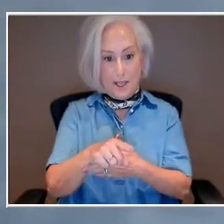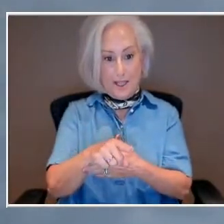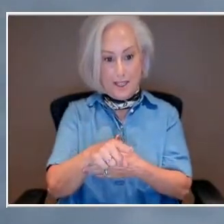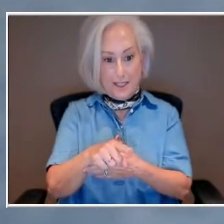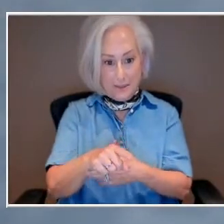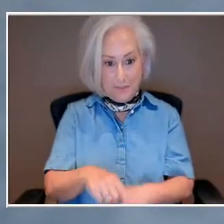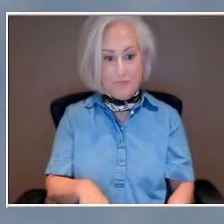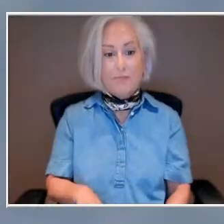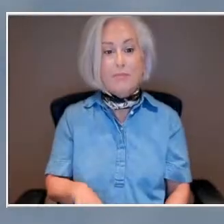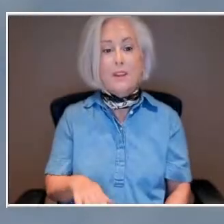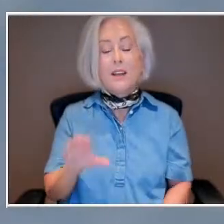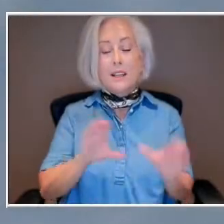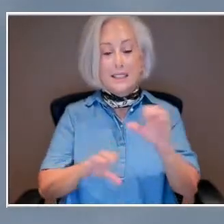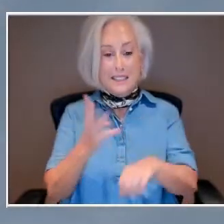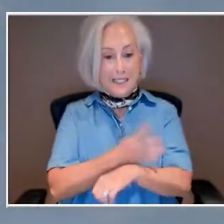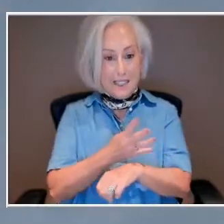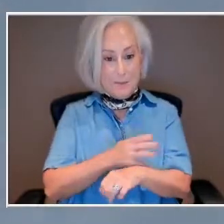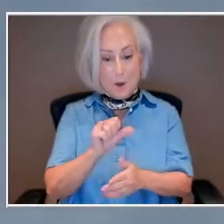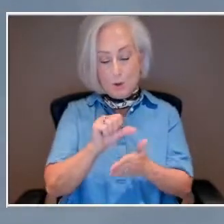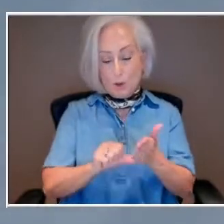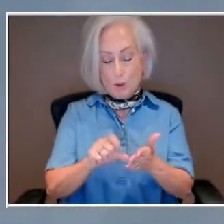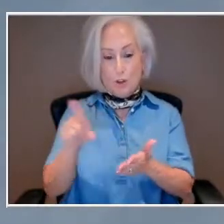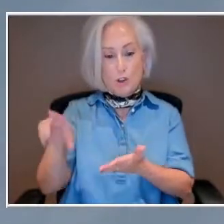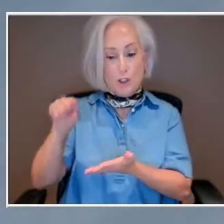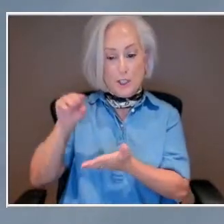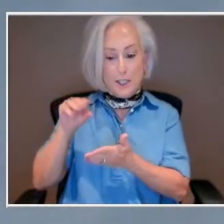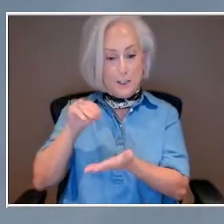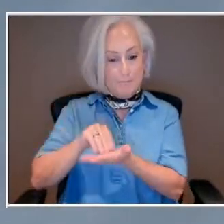She documents the tough moments.